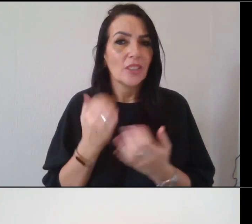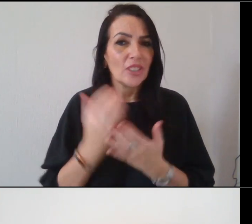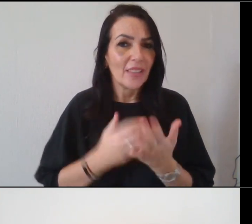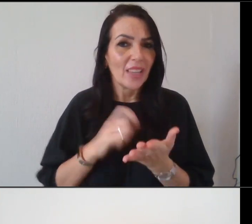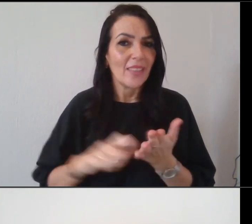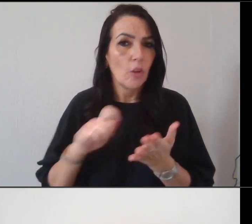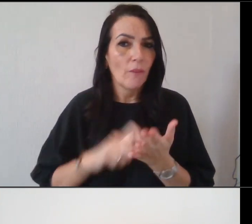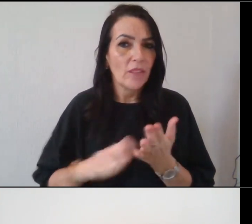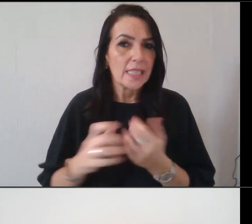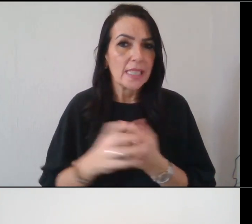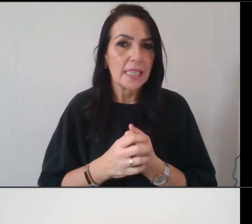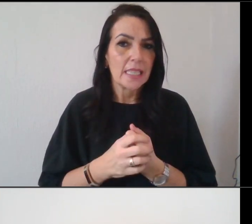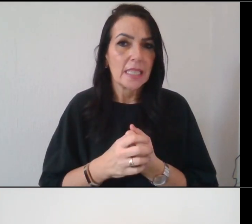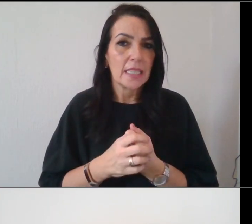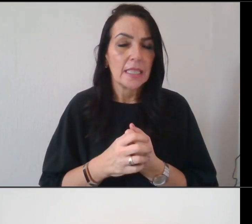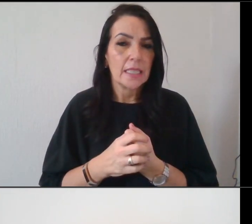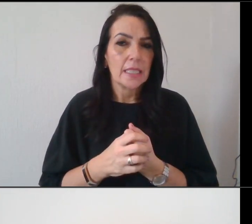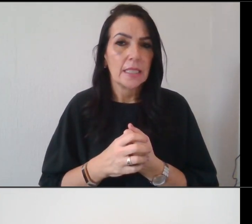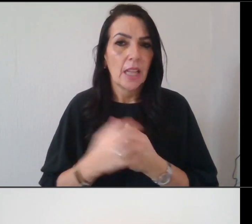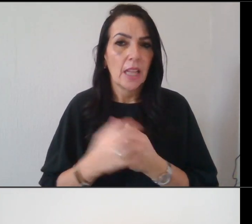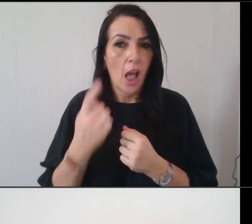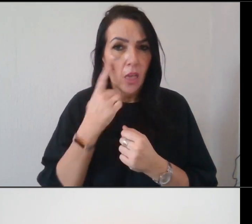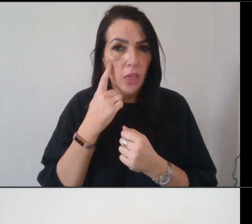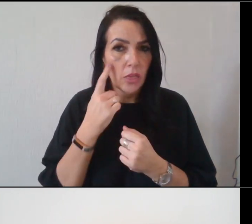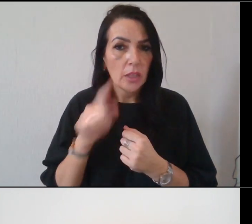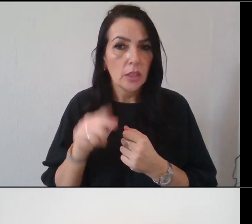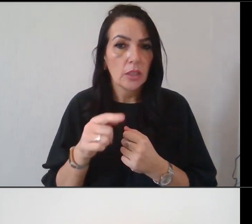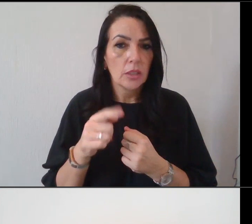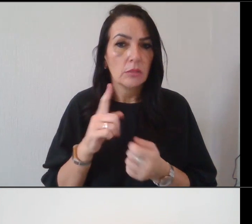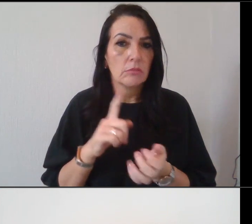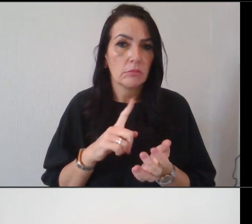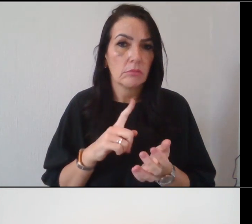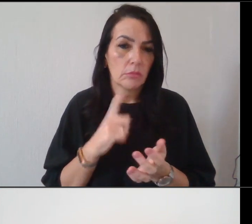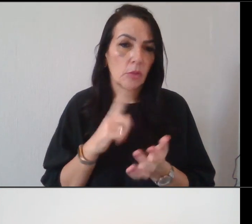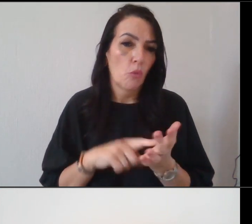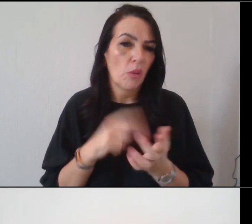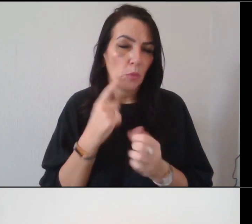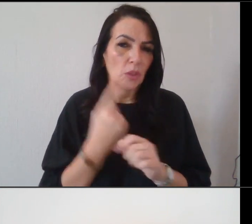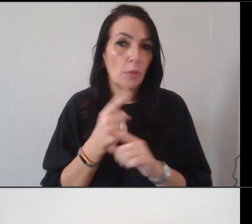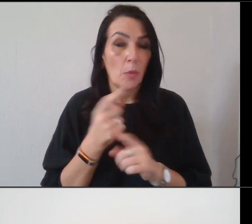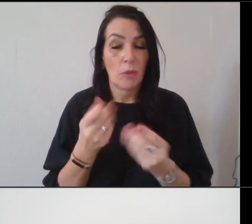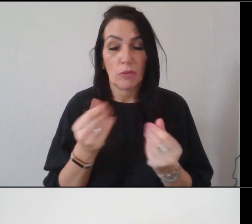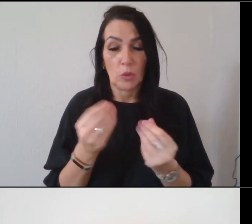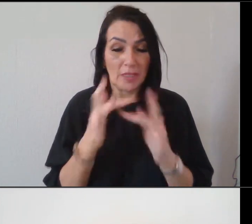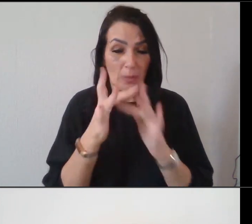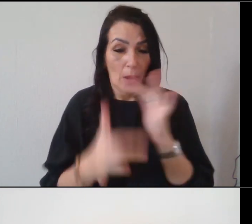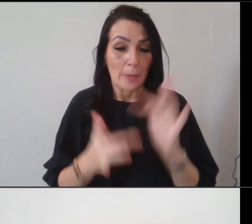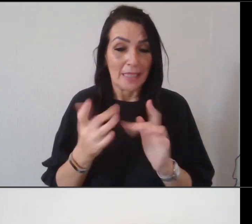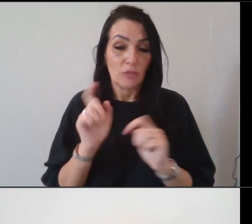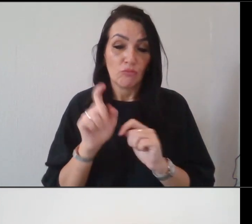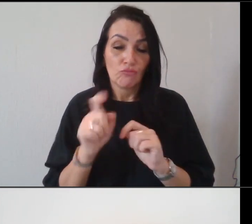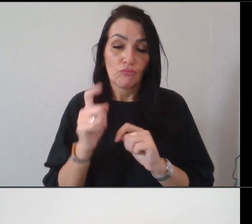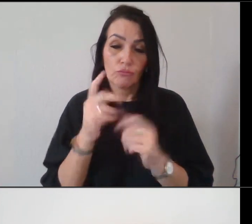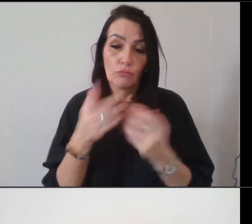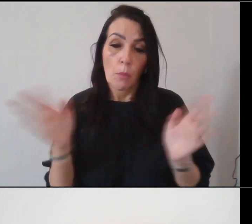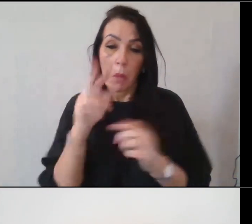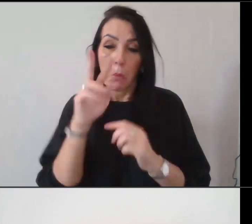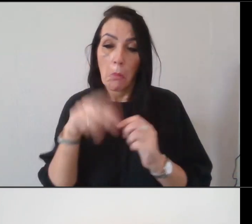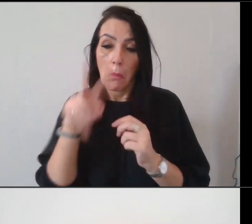office, which I think, Laura, you can talk more about, but we do have some resources on our website for